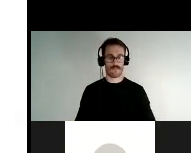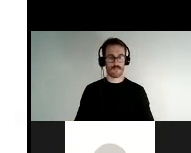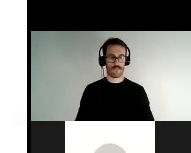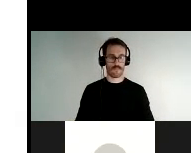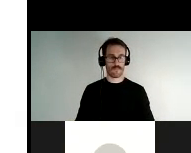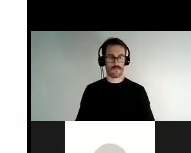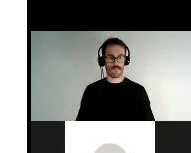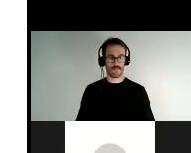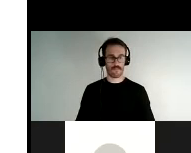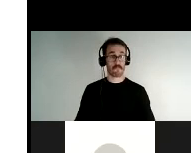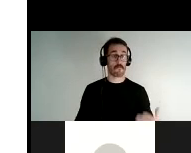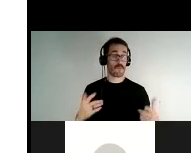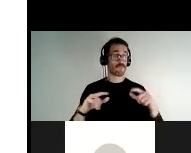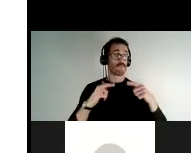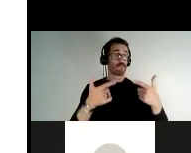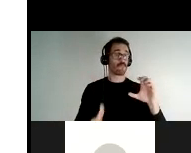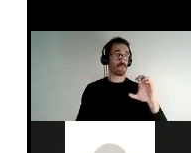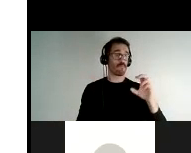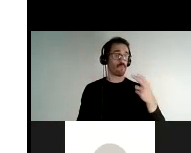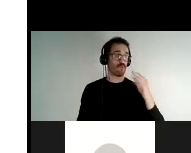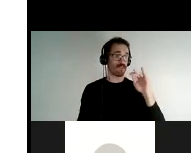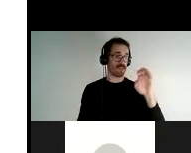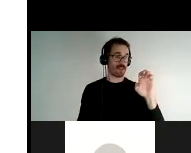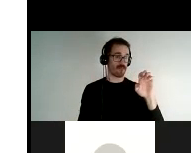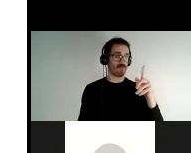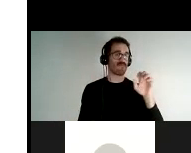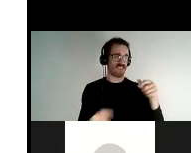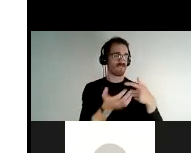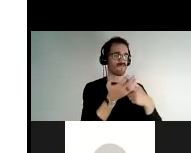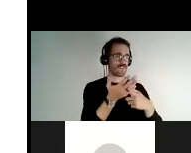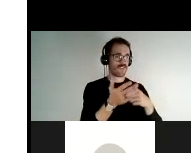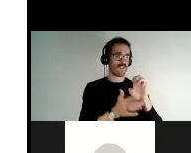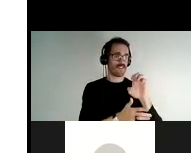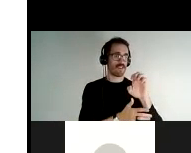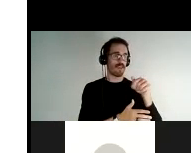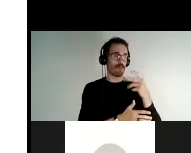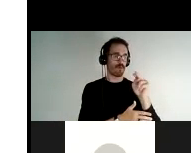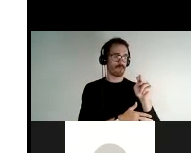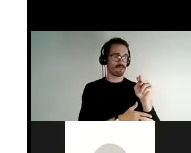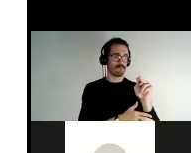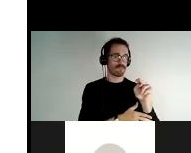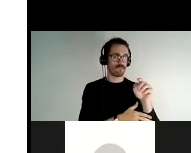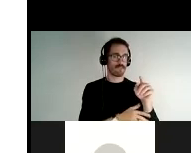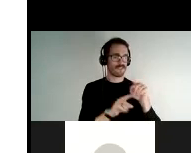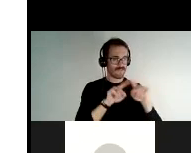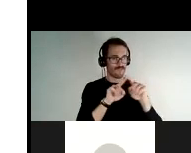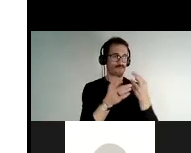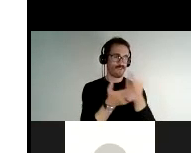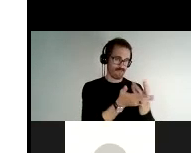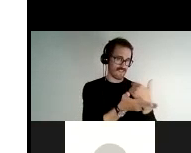Why don't we let Christine handle what Elder Abuse Prevention Ontario is able to provide, because they have far more